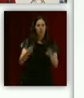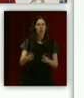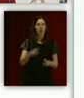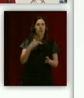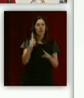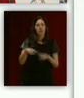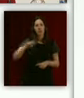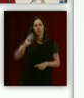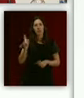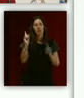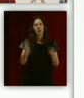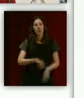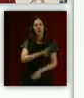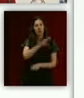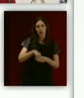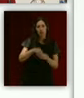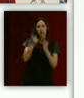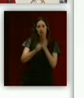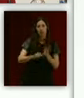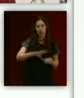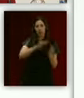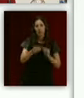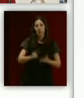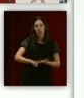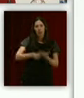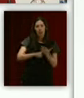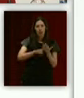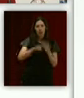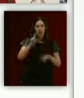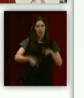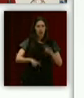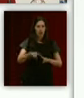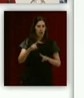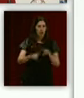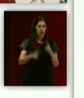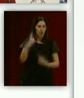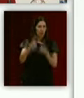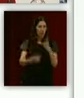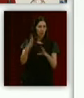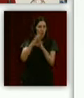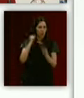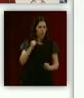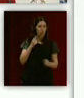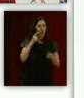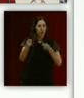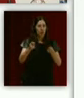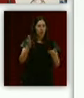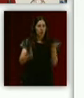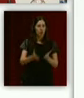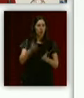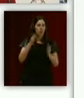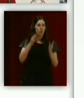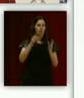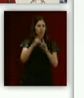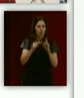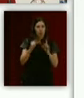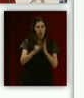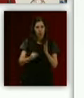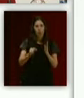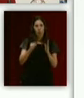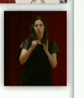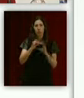also simple to include extra devices in the application, implementing an